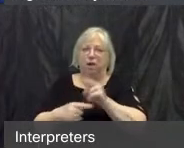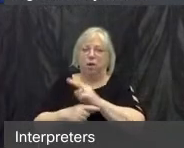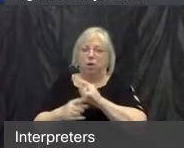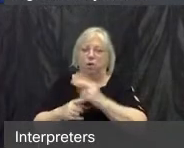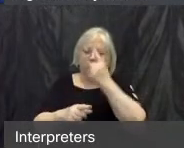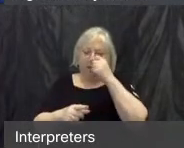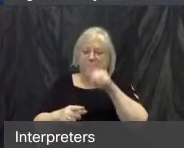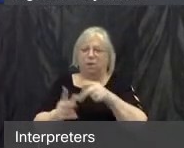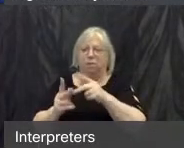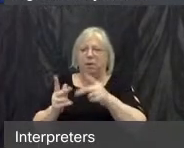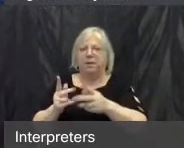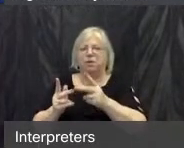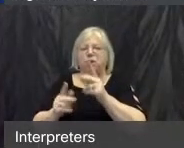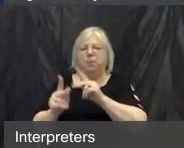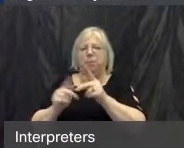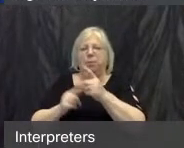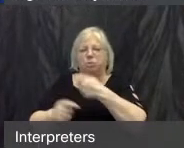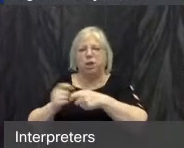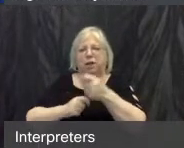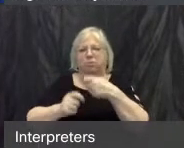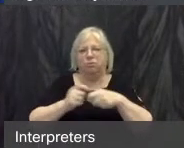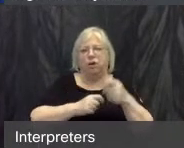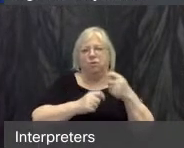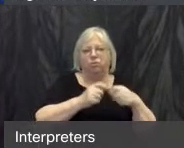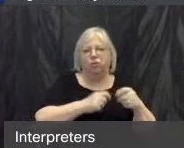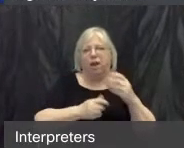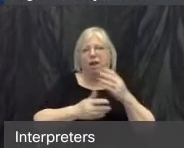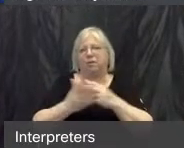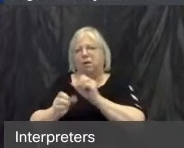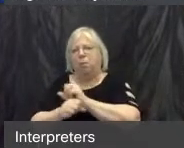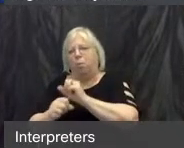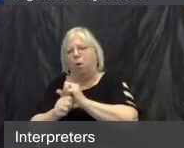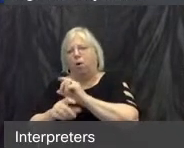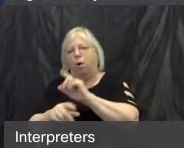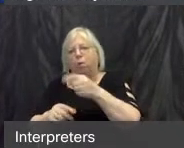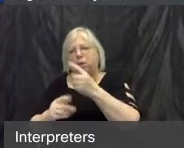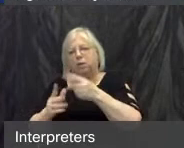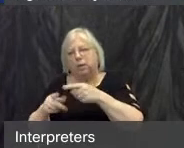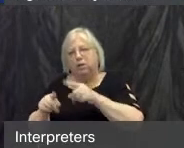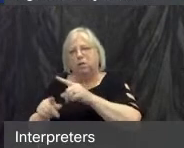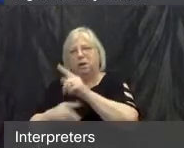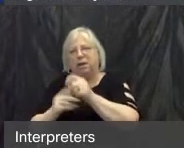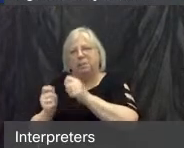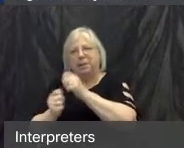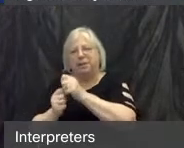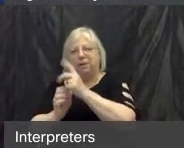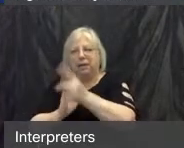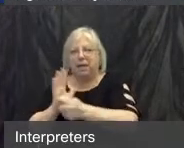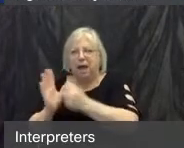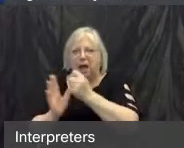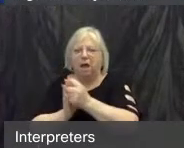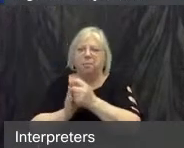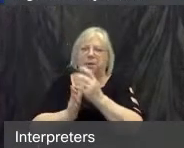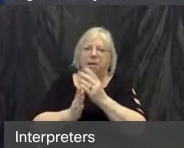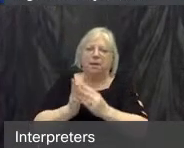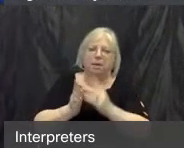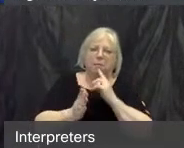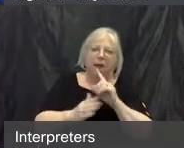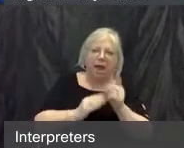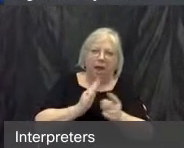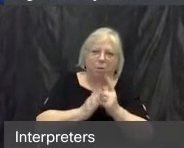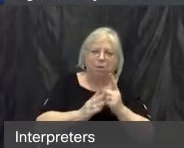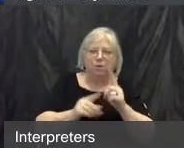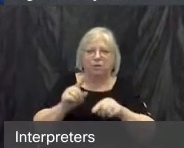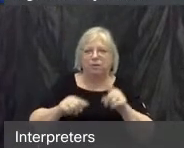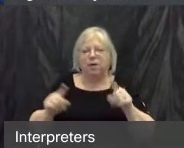these positions. People work a different number of hours. Some of them are seasonal. So there's not, unlike personnel model